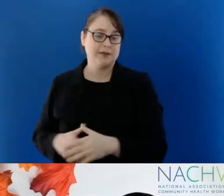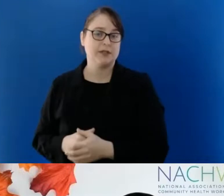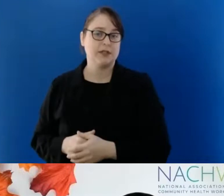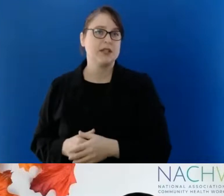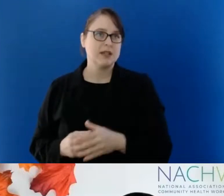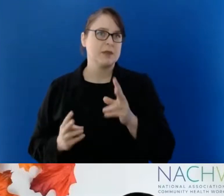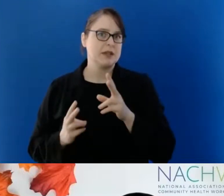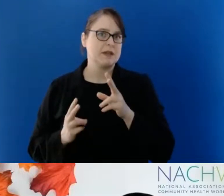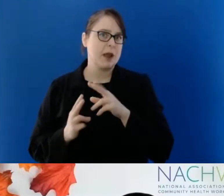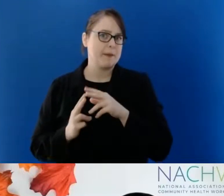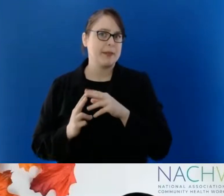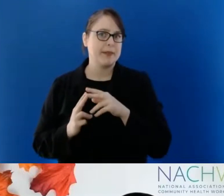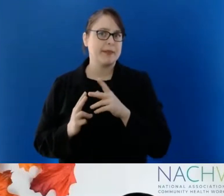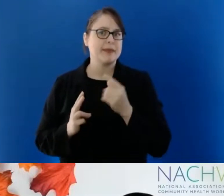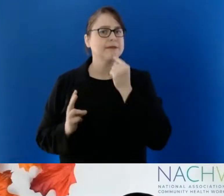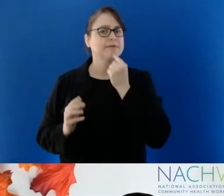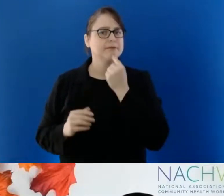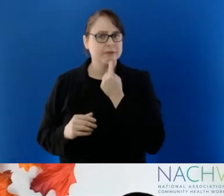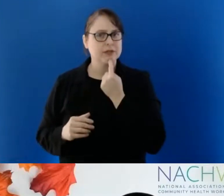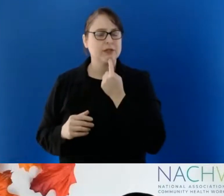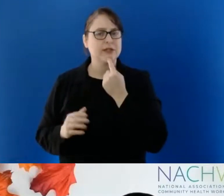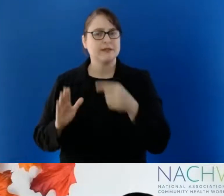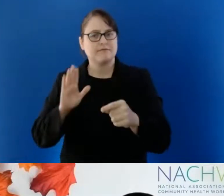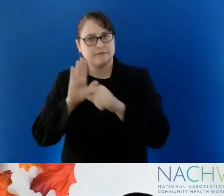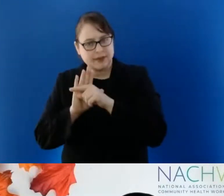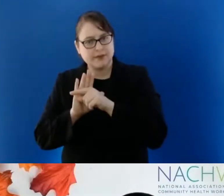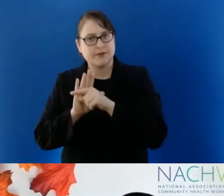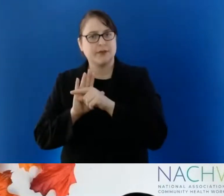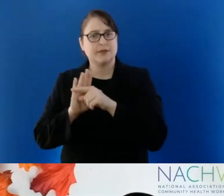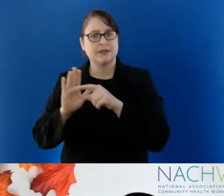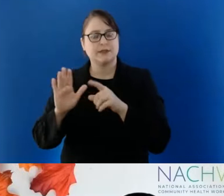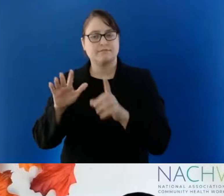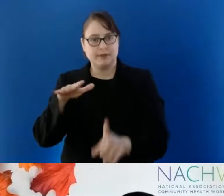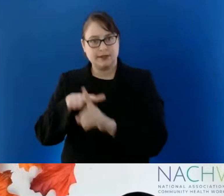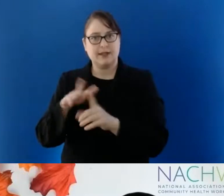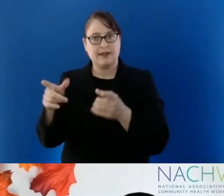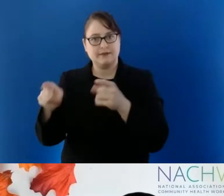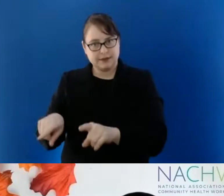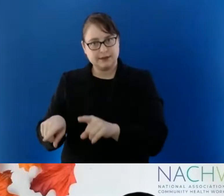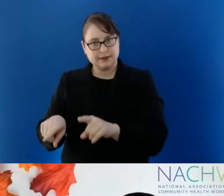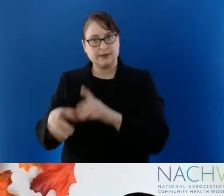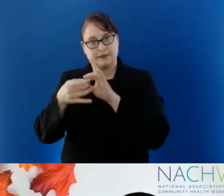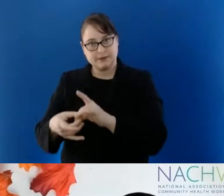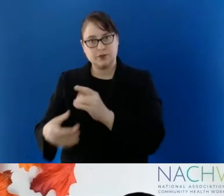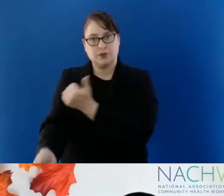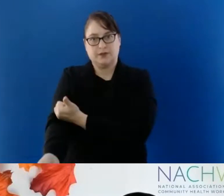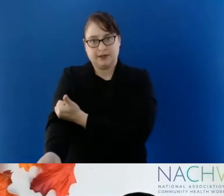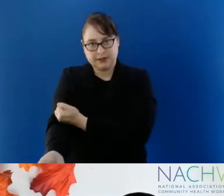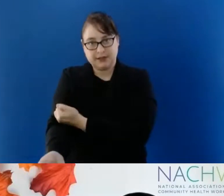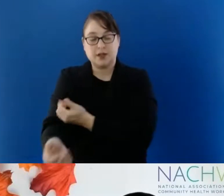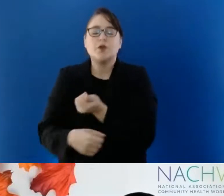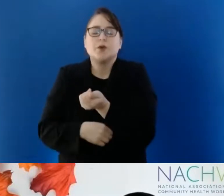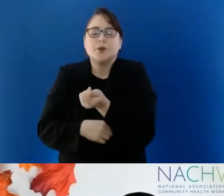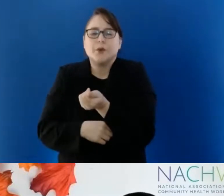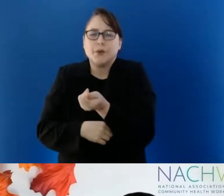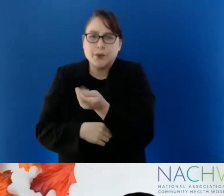couple serious adverse events associated with the vaccine, very few considering the number of the vaccines